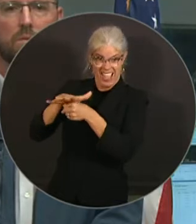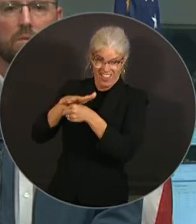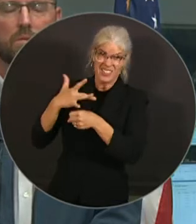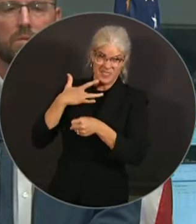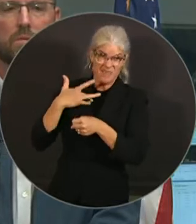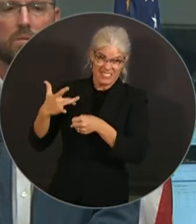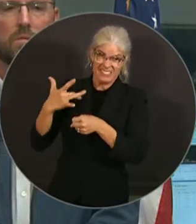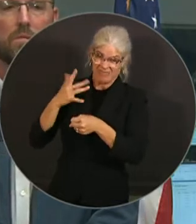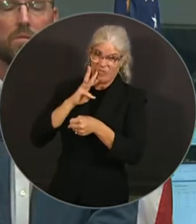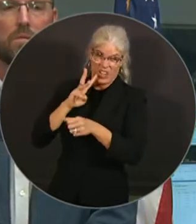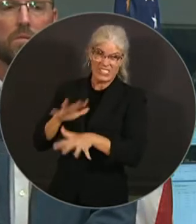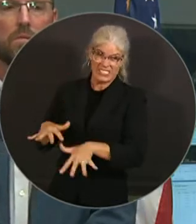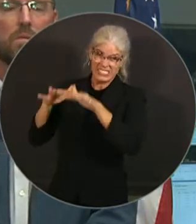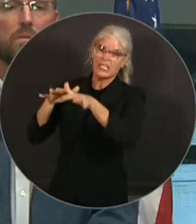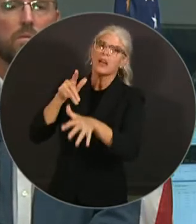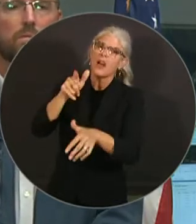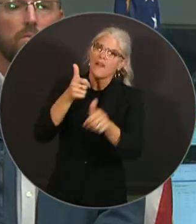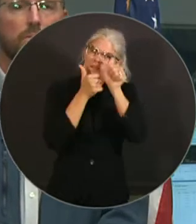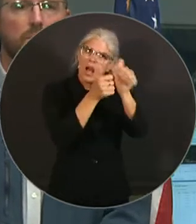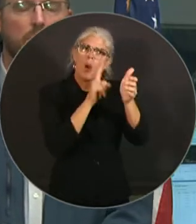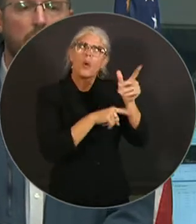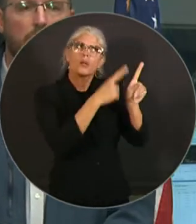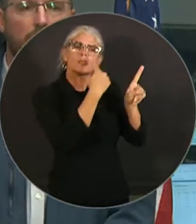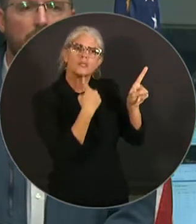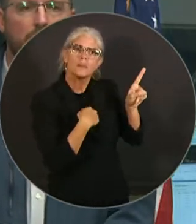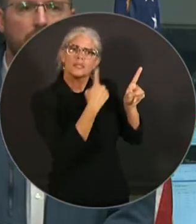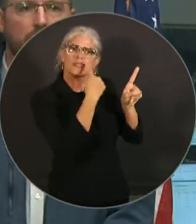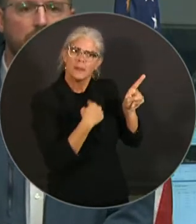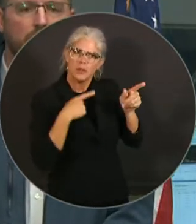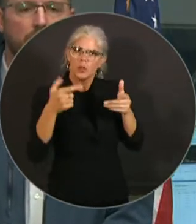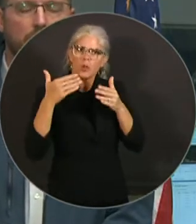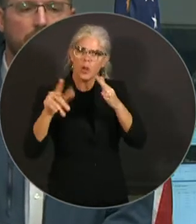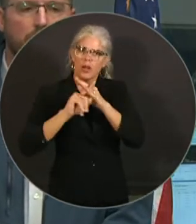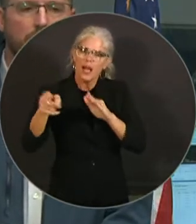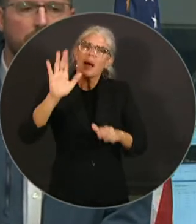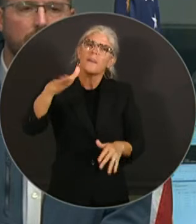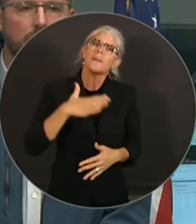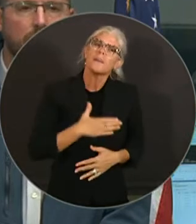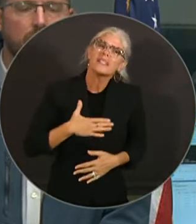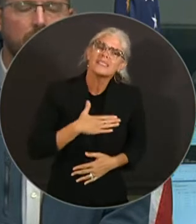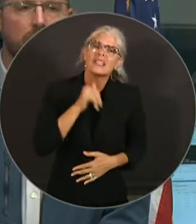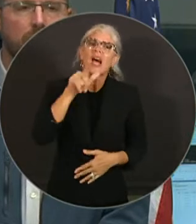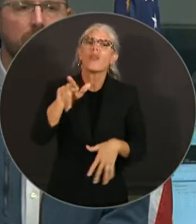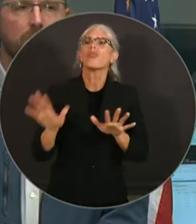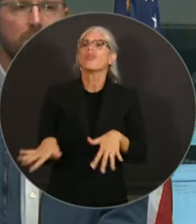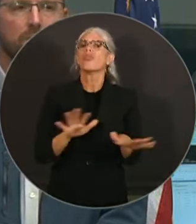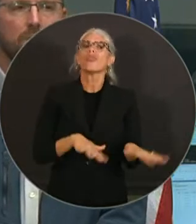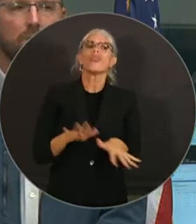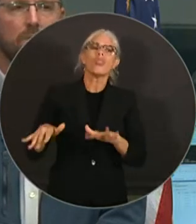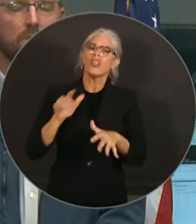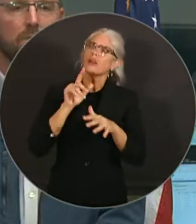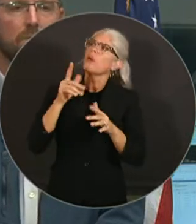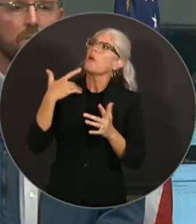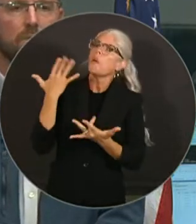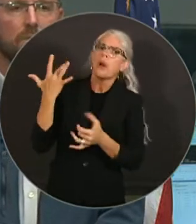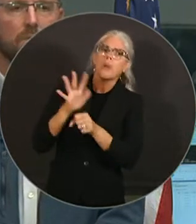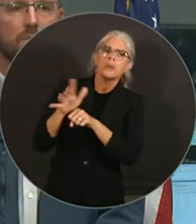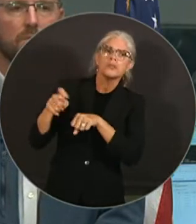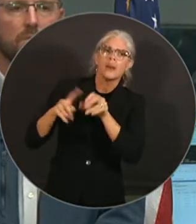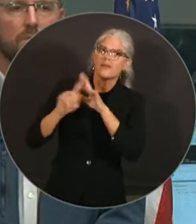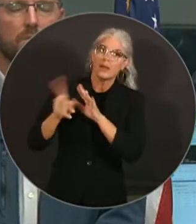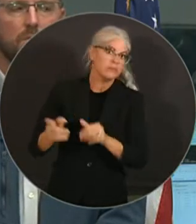of your local leaders about evacuation. But please do not hesitate to evacuate because you have some sort of